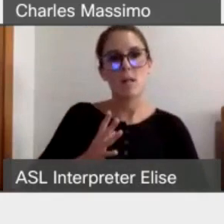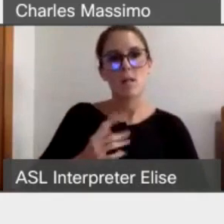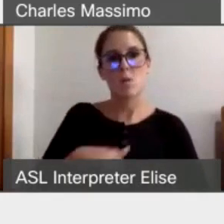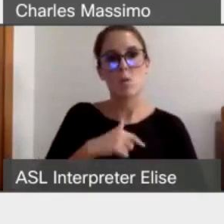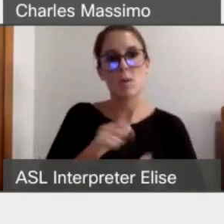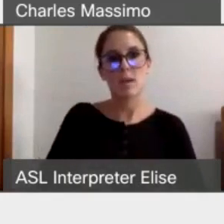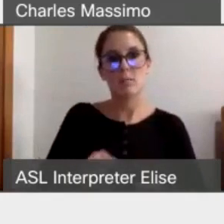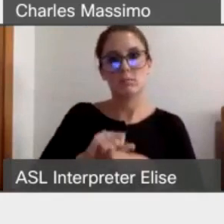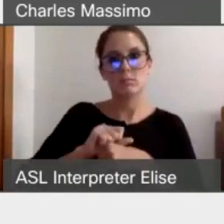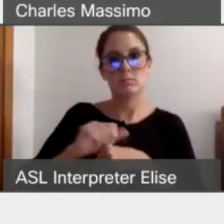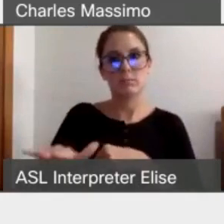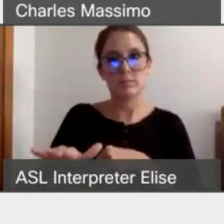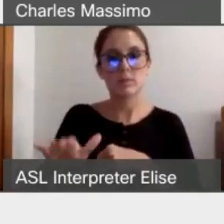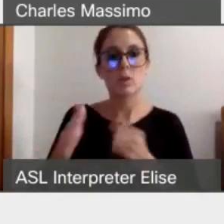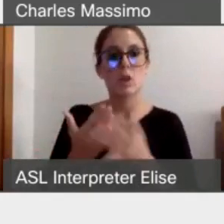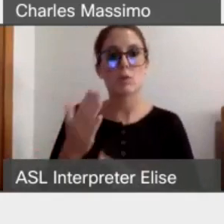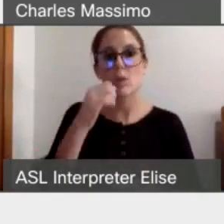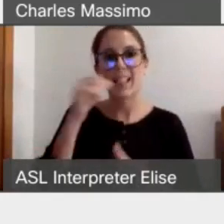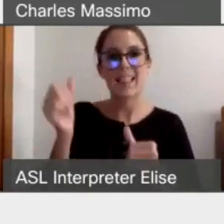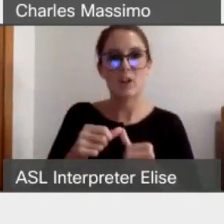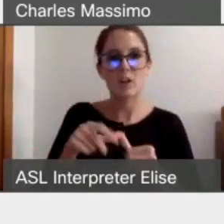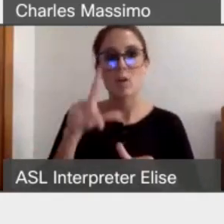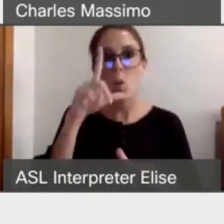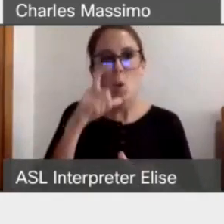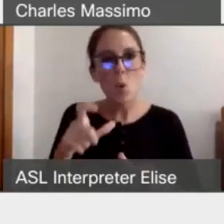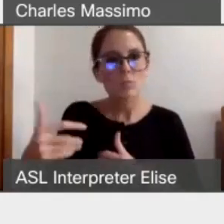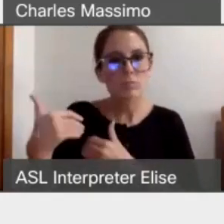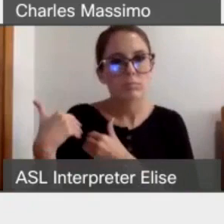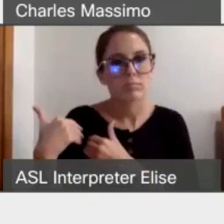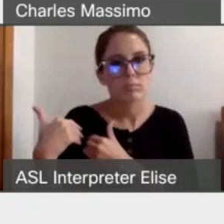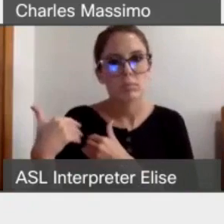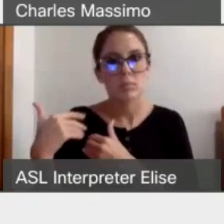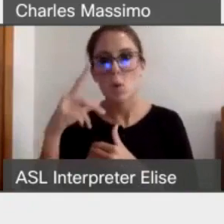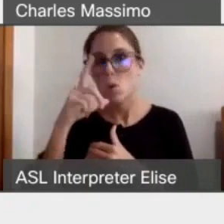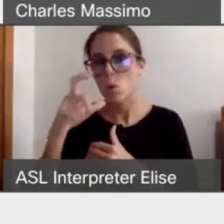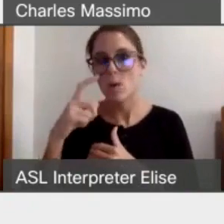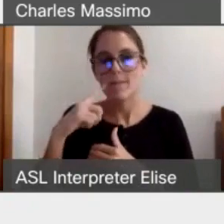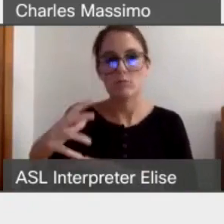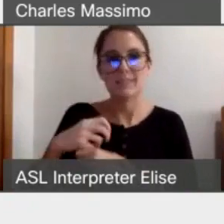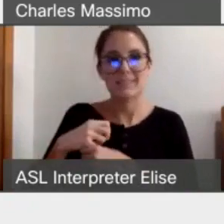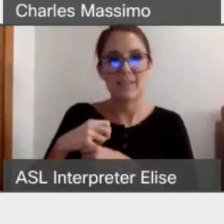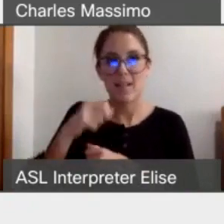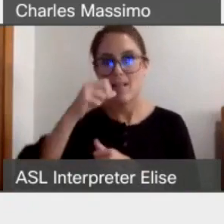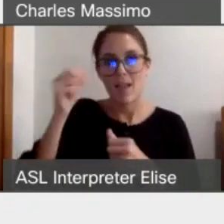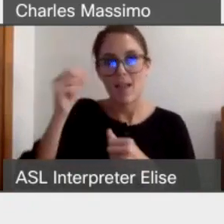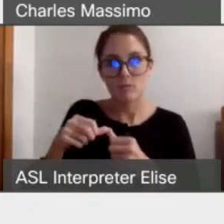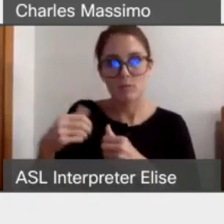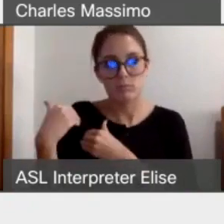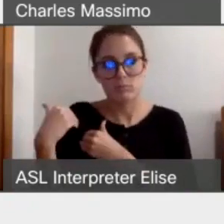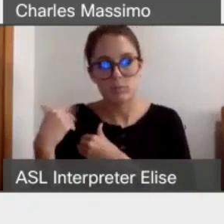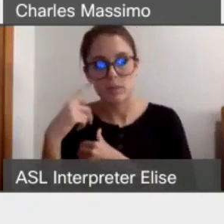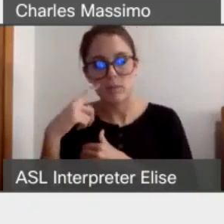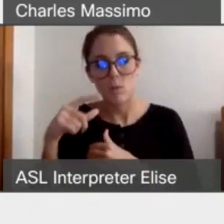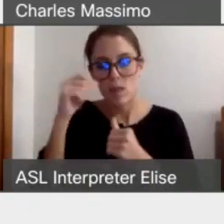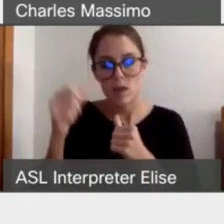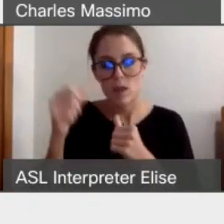it by letter. Who is tasked in the board to receive letters from groups and